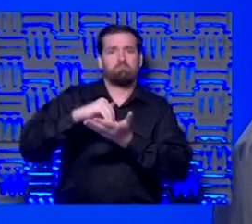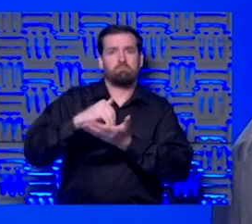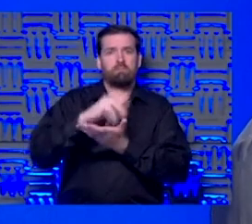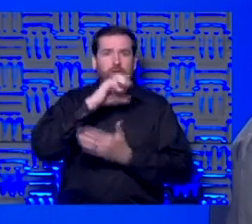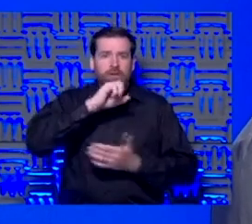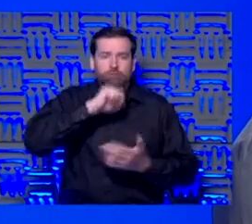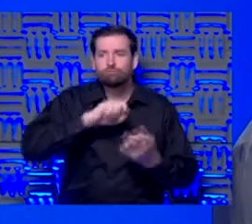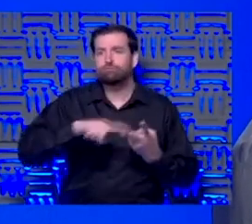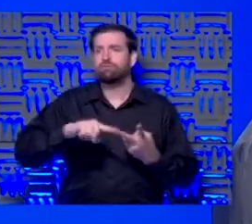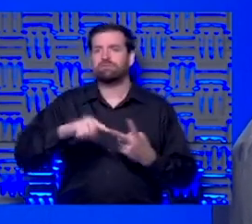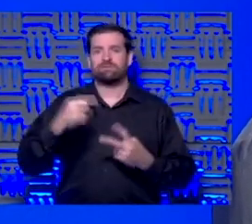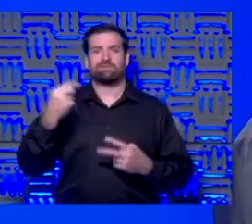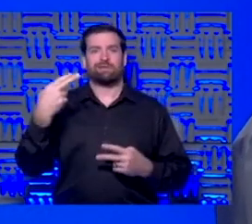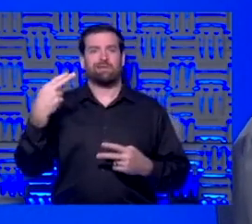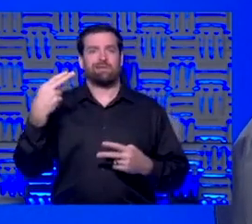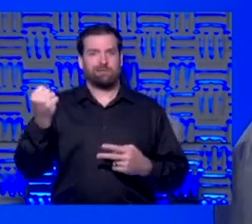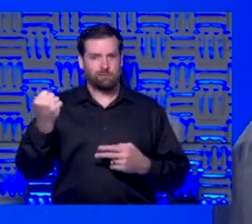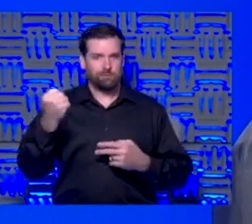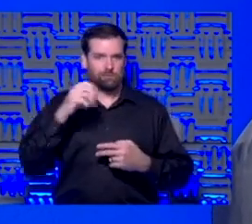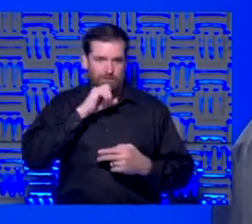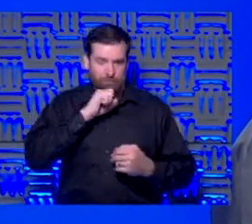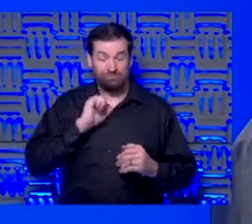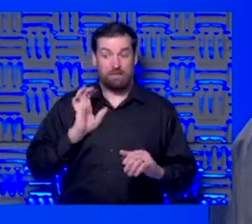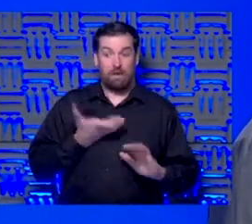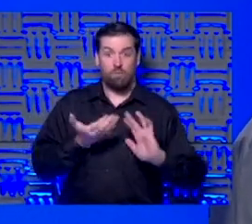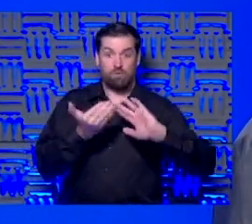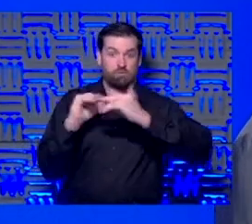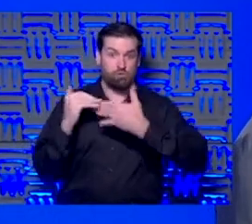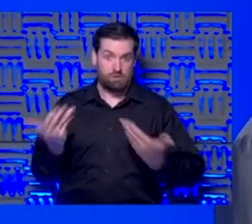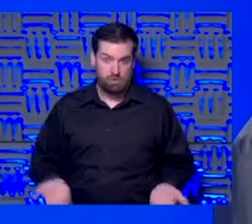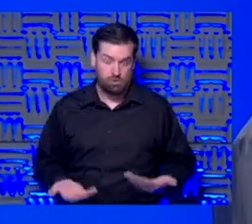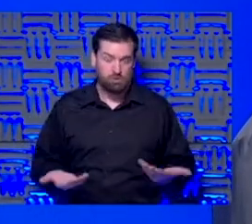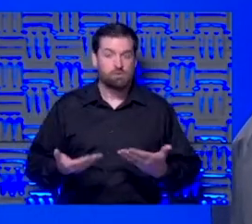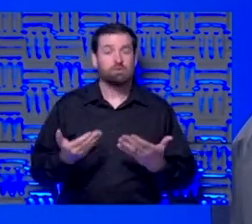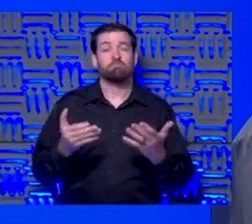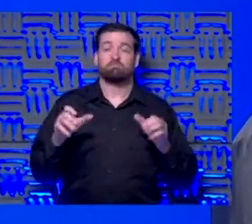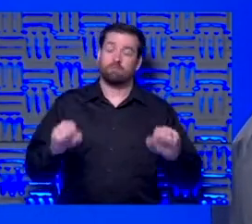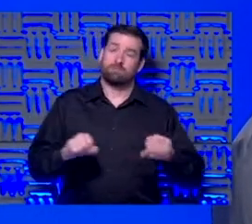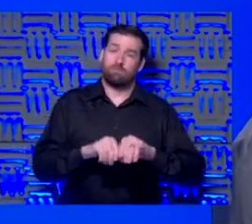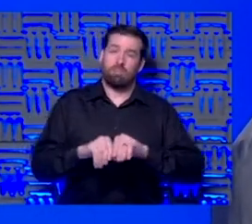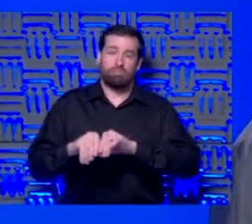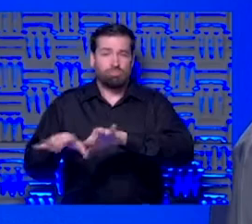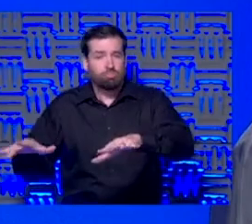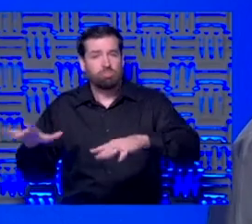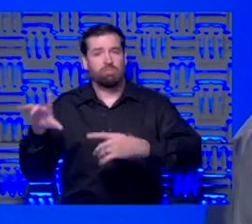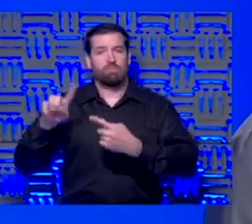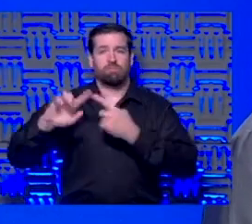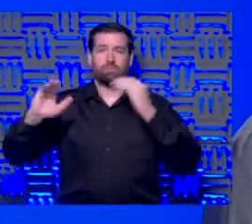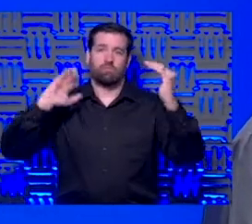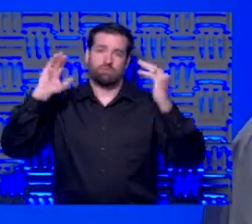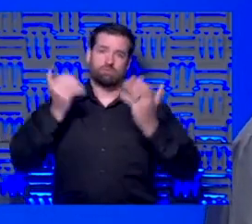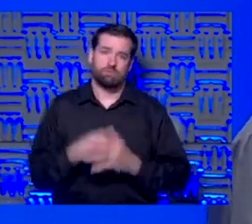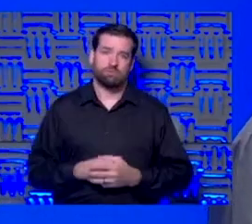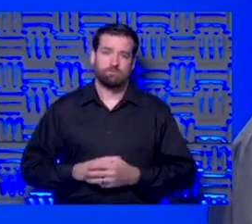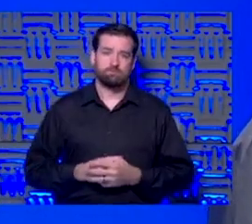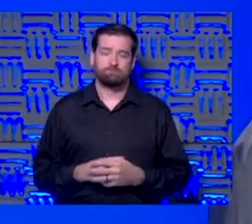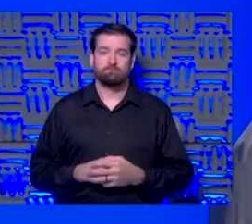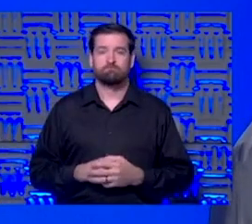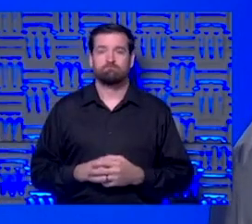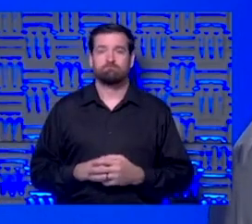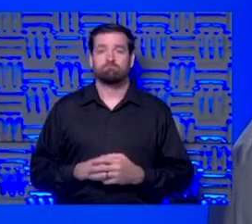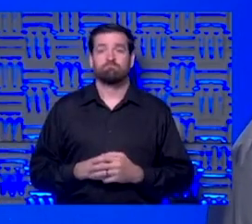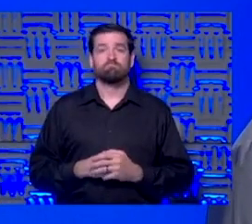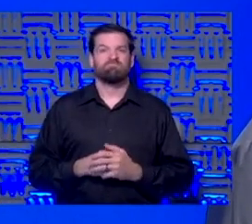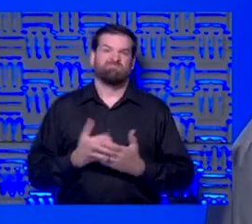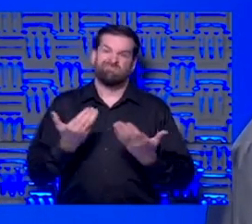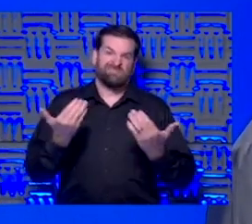school-age kids getting the disease, especially in our community, and possibly spreading it to the adults as well. So, again, just early